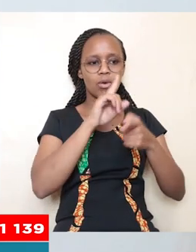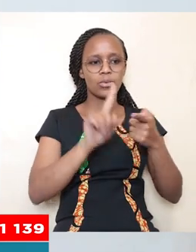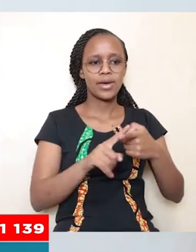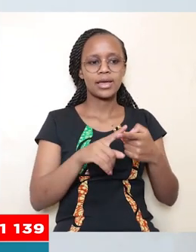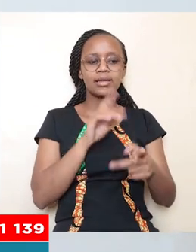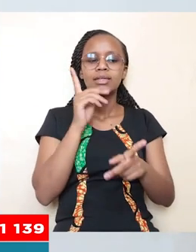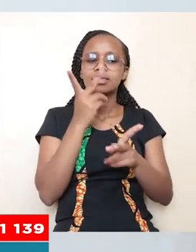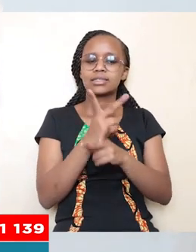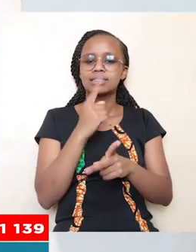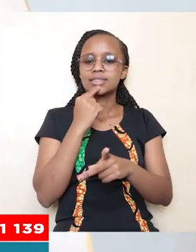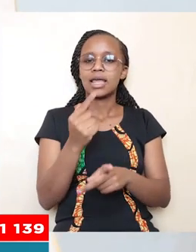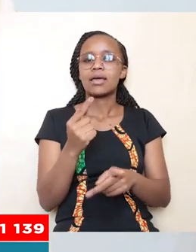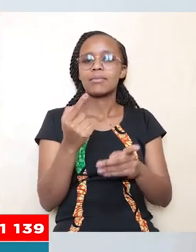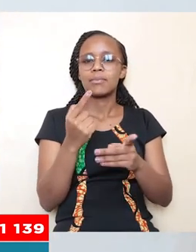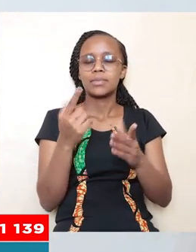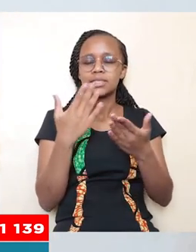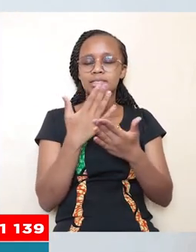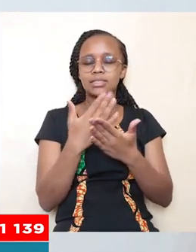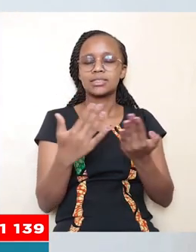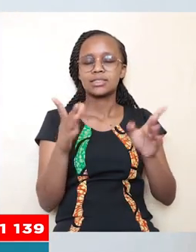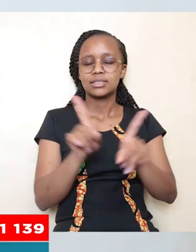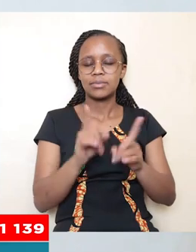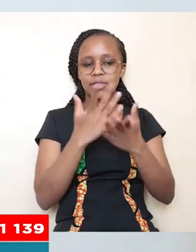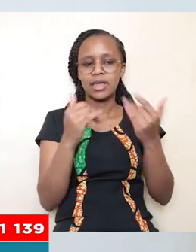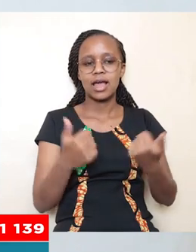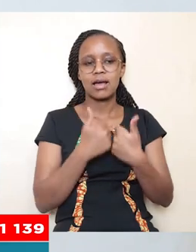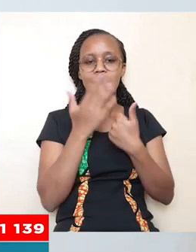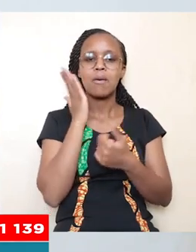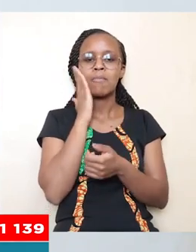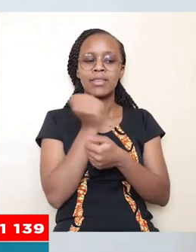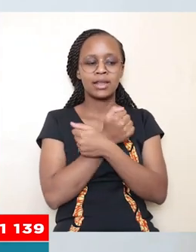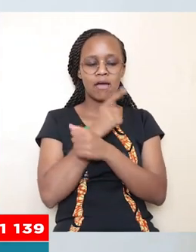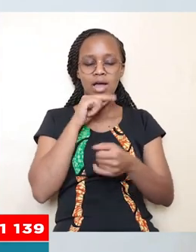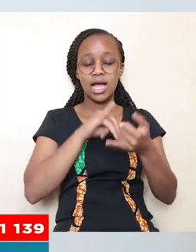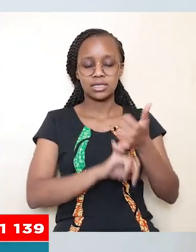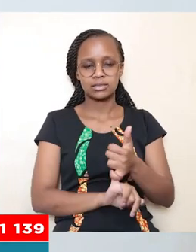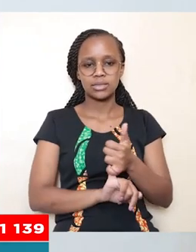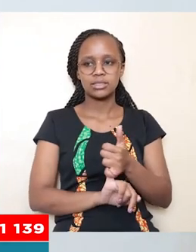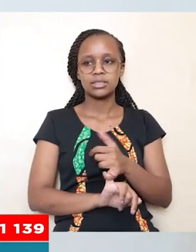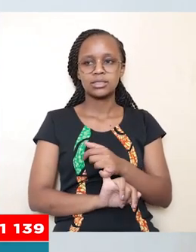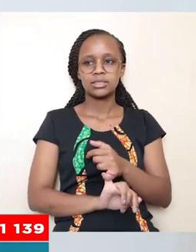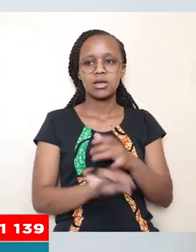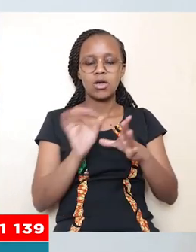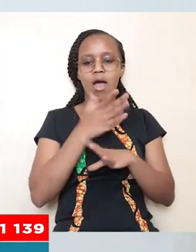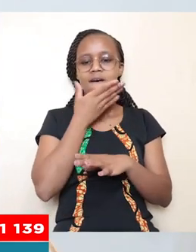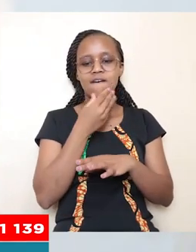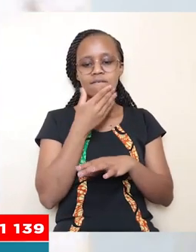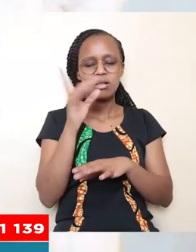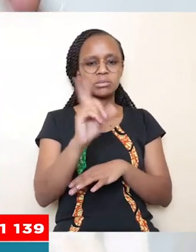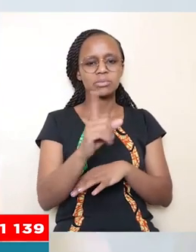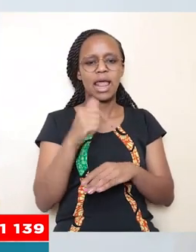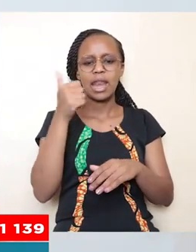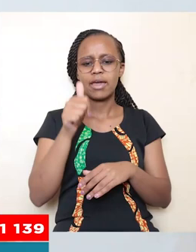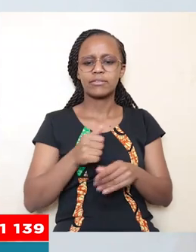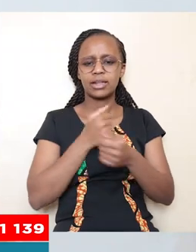you set your husband up. Maybe you know that your mother has never loved your husband. Or your dad has never